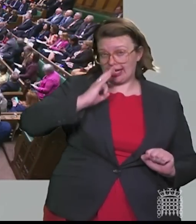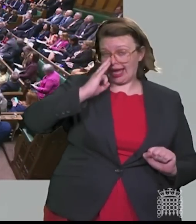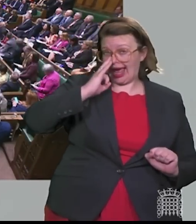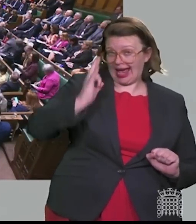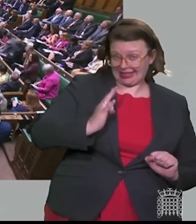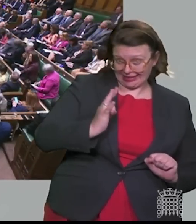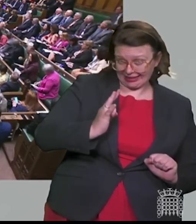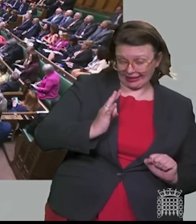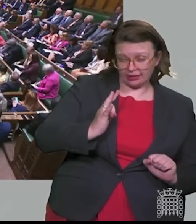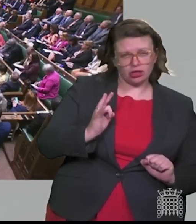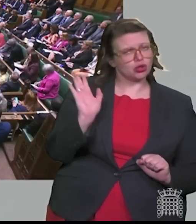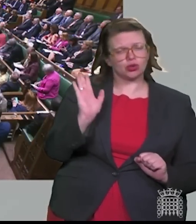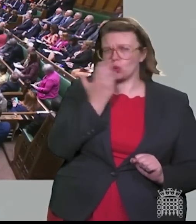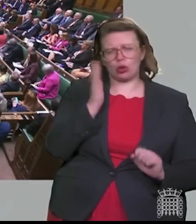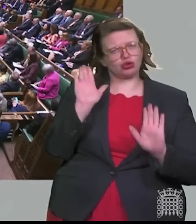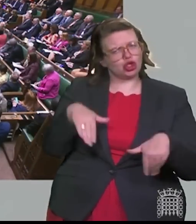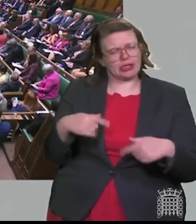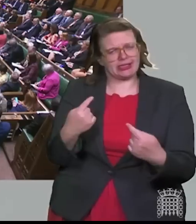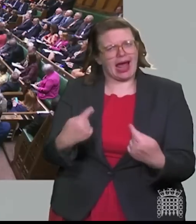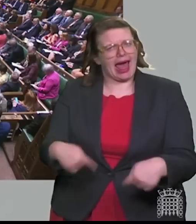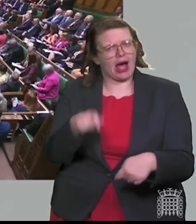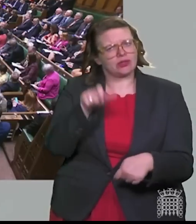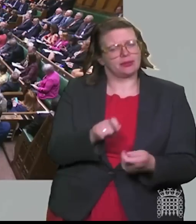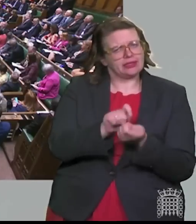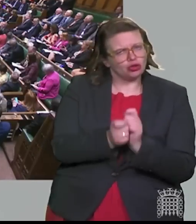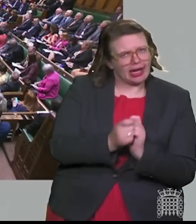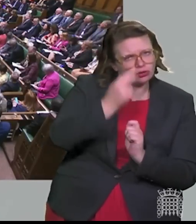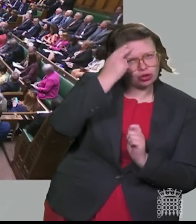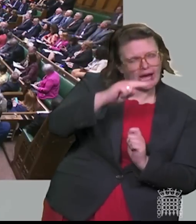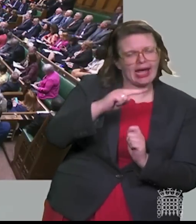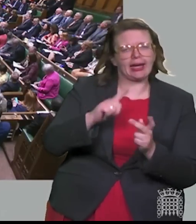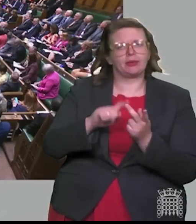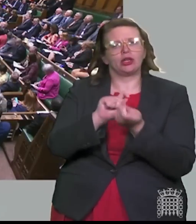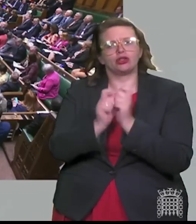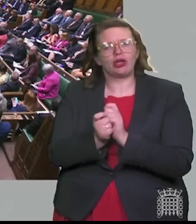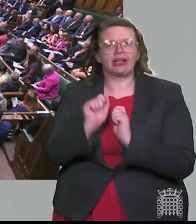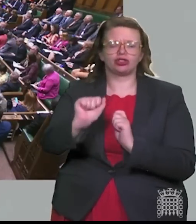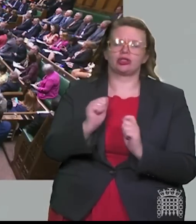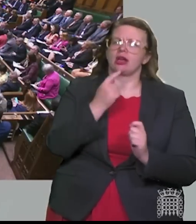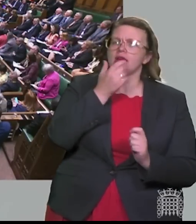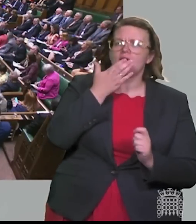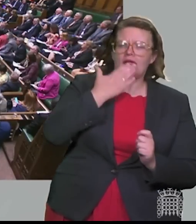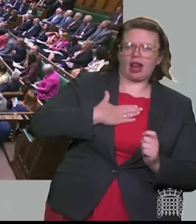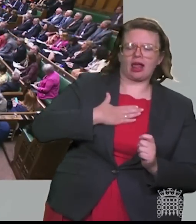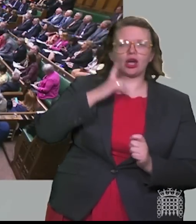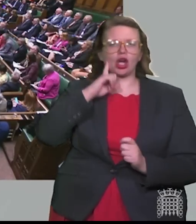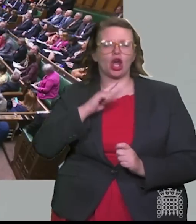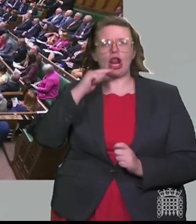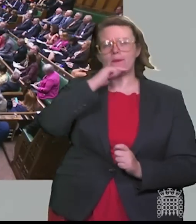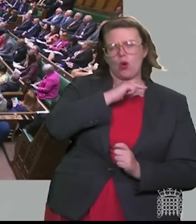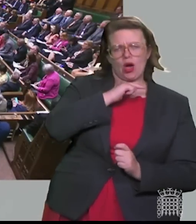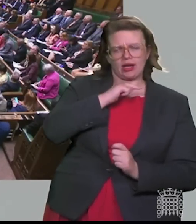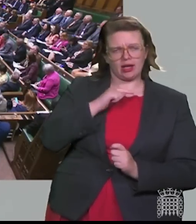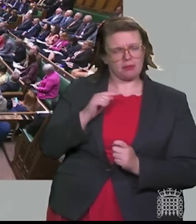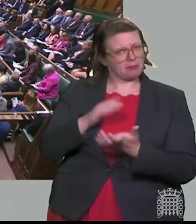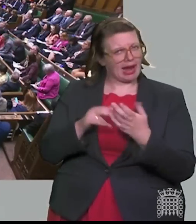example by changing their names and their pronouns? All this is going on without parental consent or even knowledge, in breach of parents' human